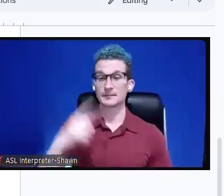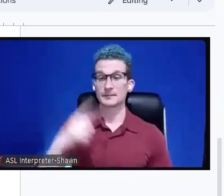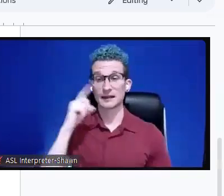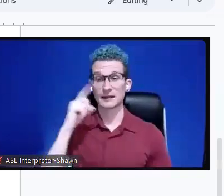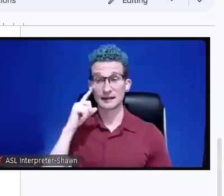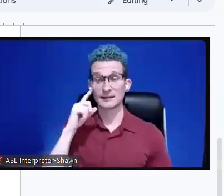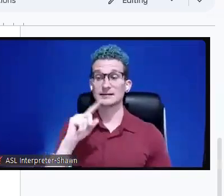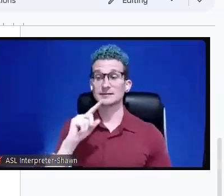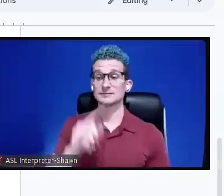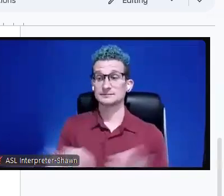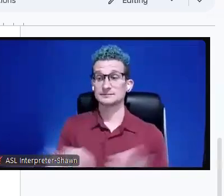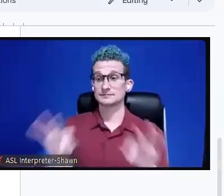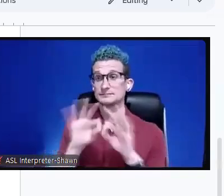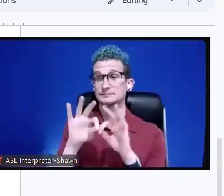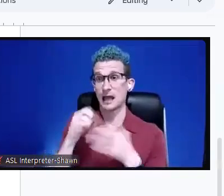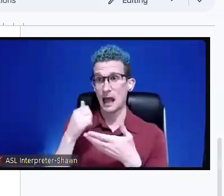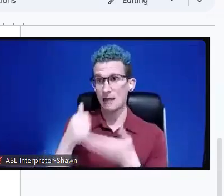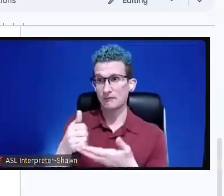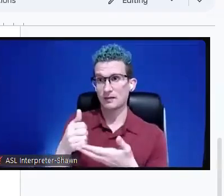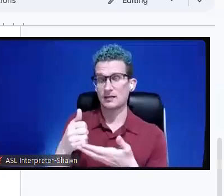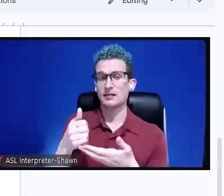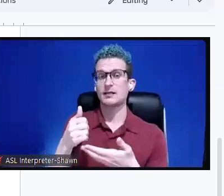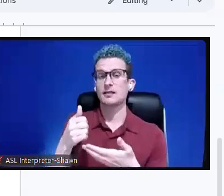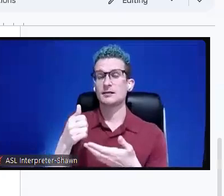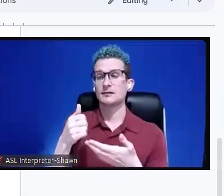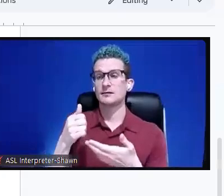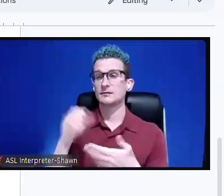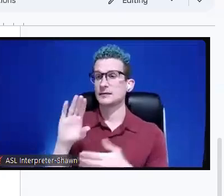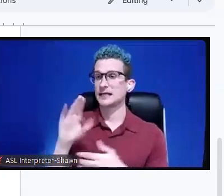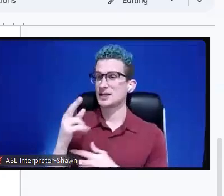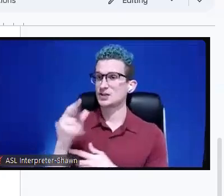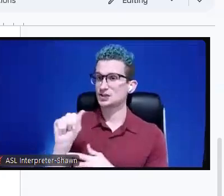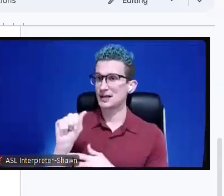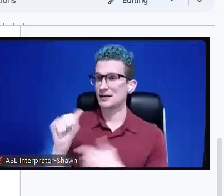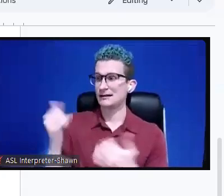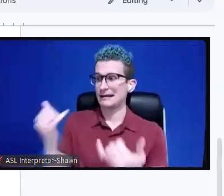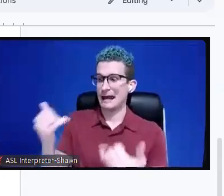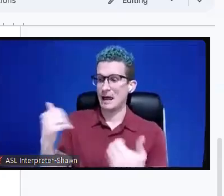helpful that the BHA has those positions now, because